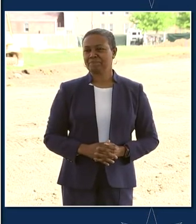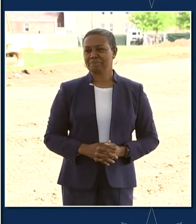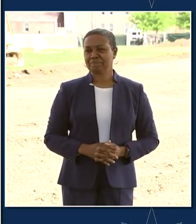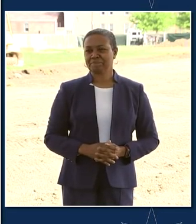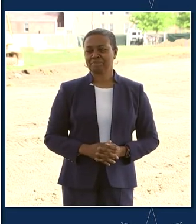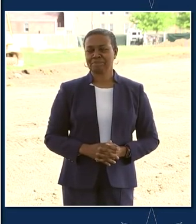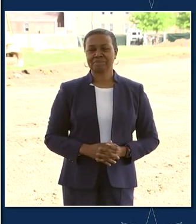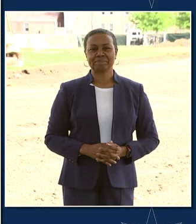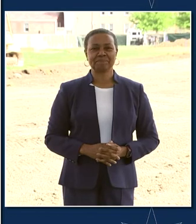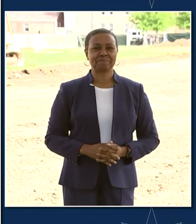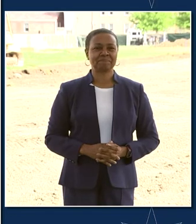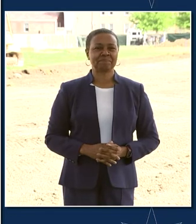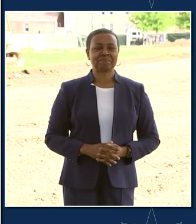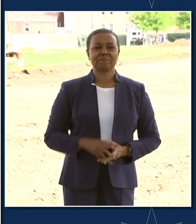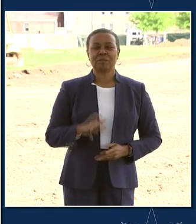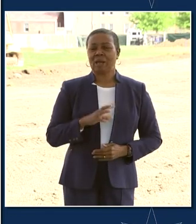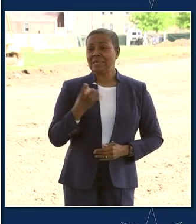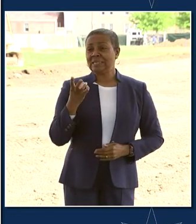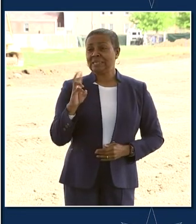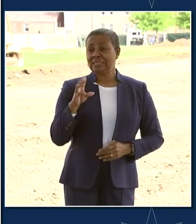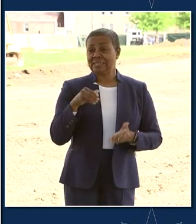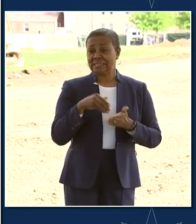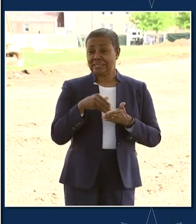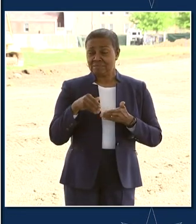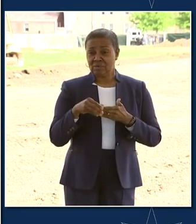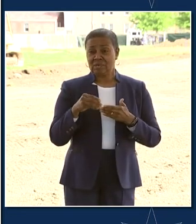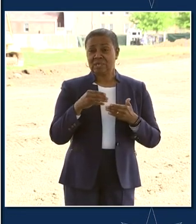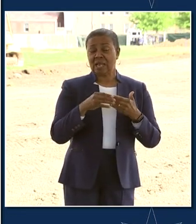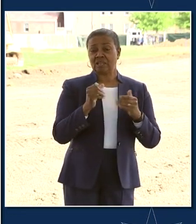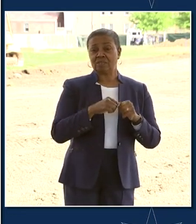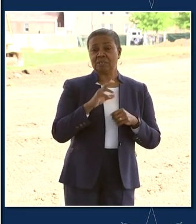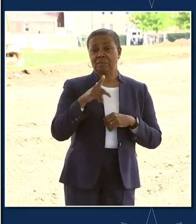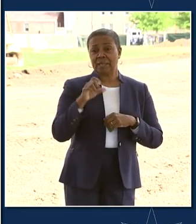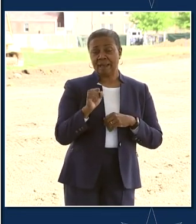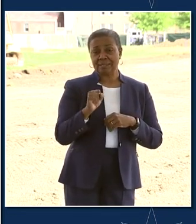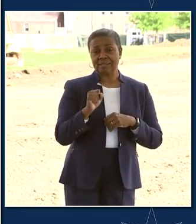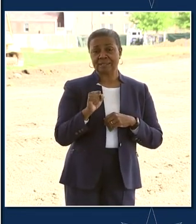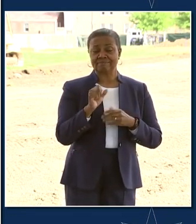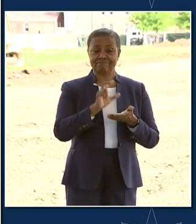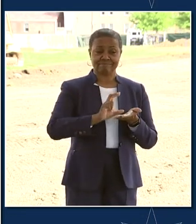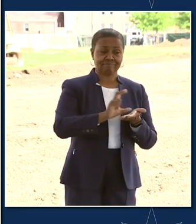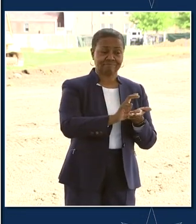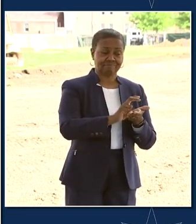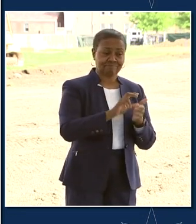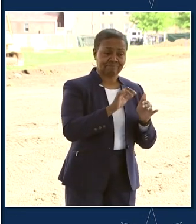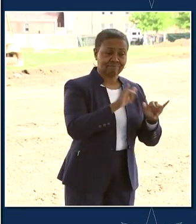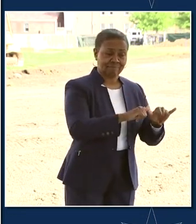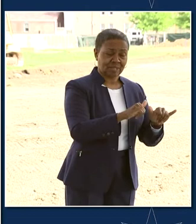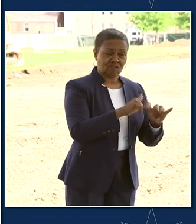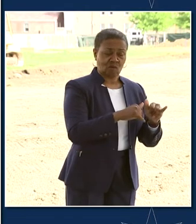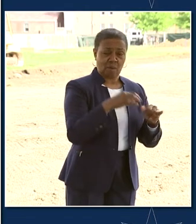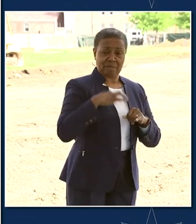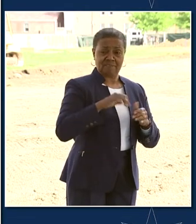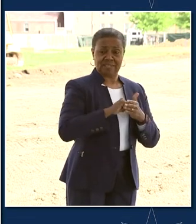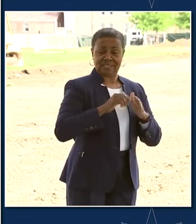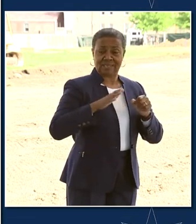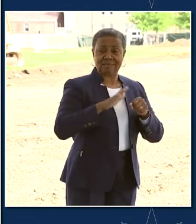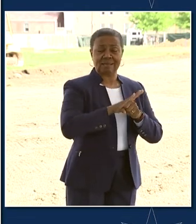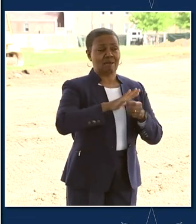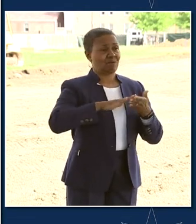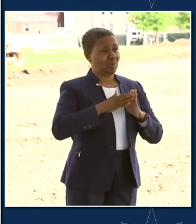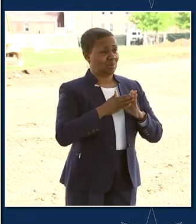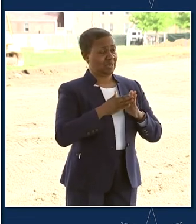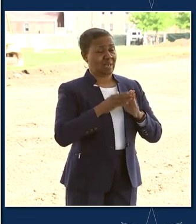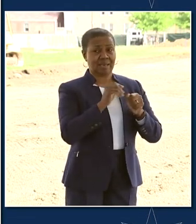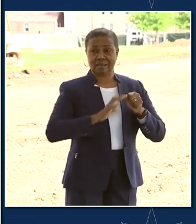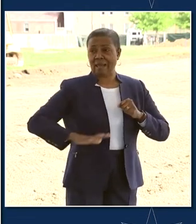It's roughly $16 million from CPS that's set aside will be to the benefit of this entire community